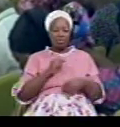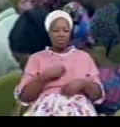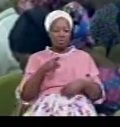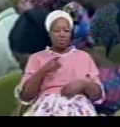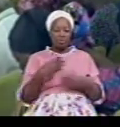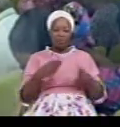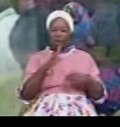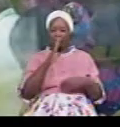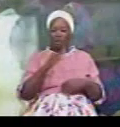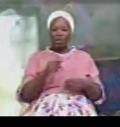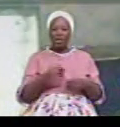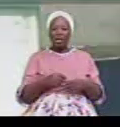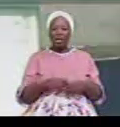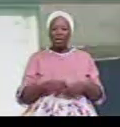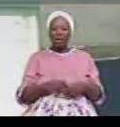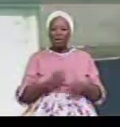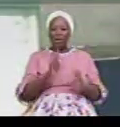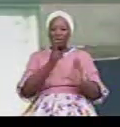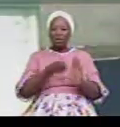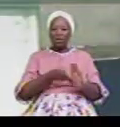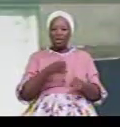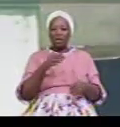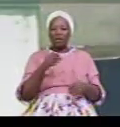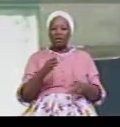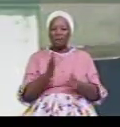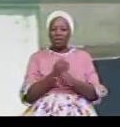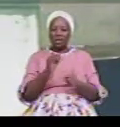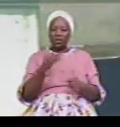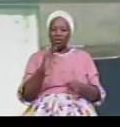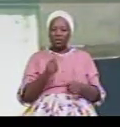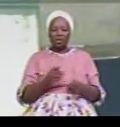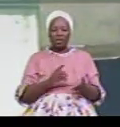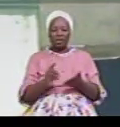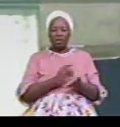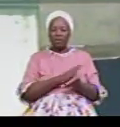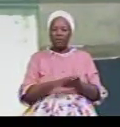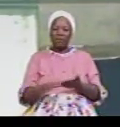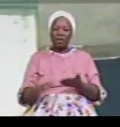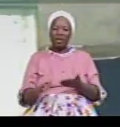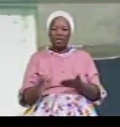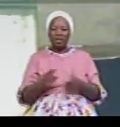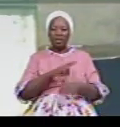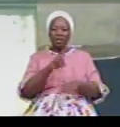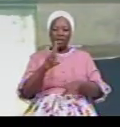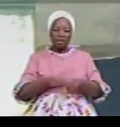partakers of the divine nature. Having, tell me,